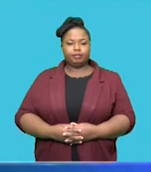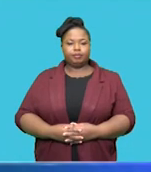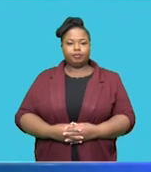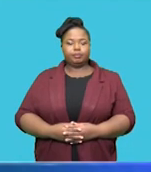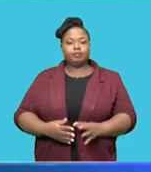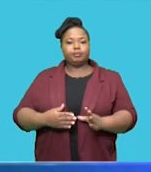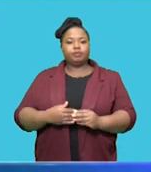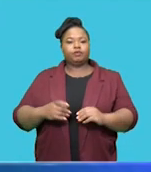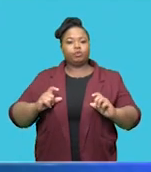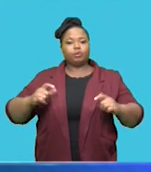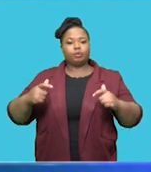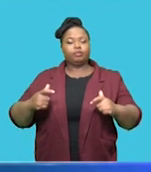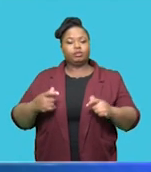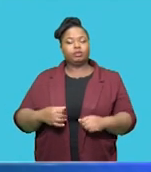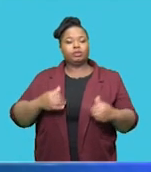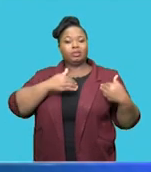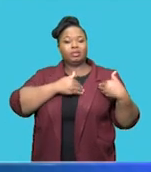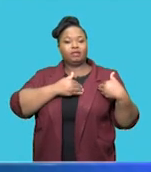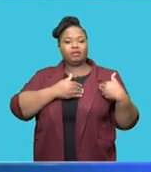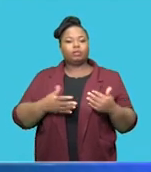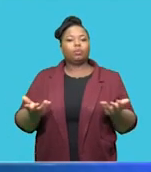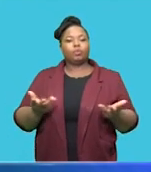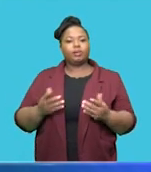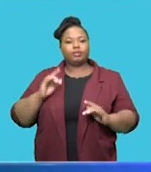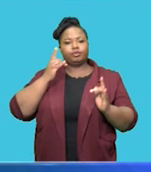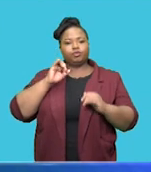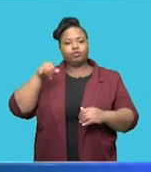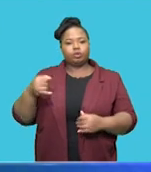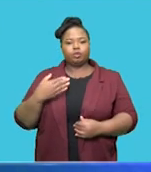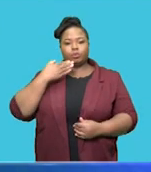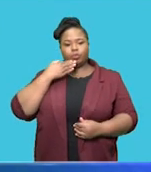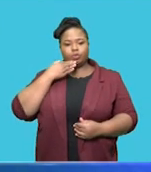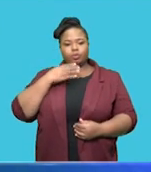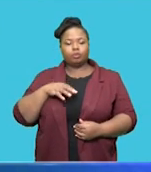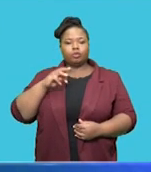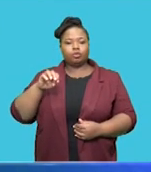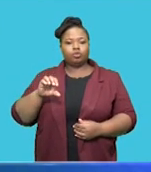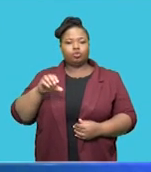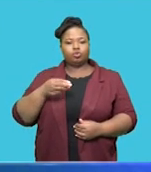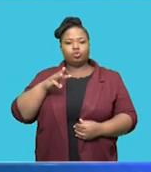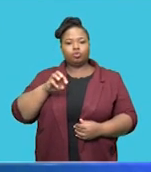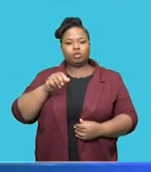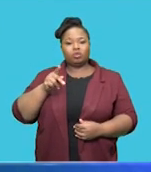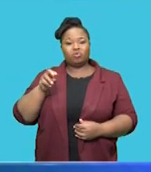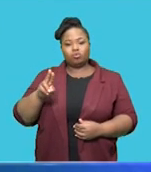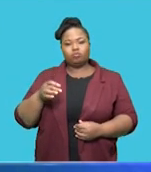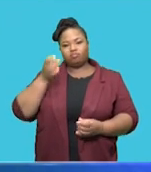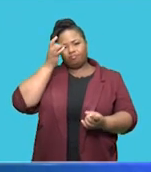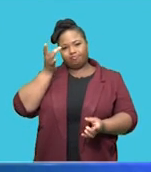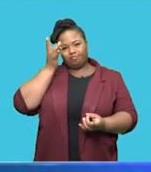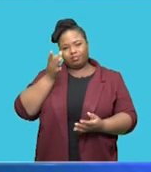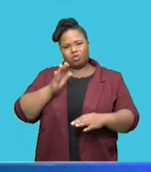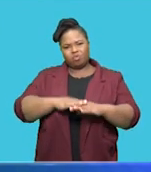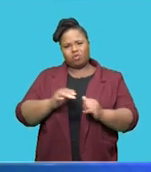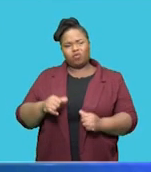Ilungu lekomiti kasodolophu yokhuseleko loluntu kwisixeko saseGoli uceba Gqirha Mgcini Tshwaku libambe iphulo lokwazisa ngolawulo